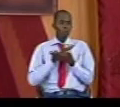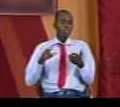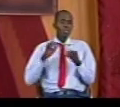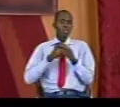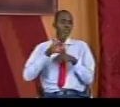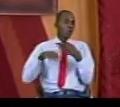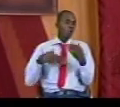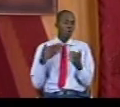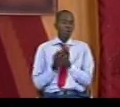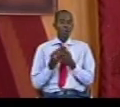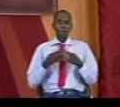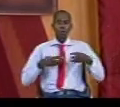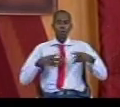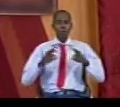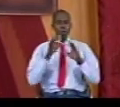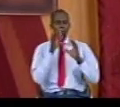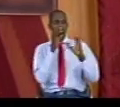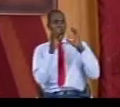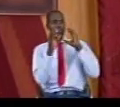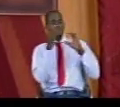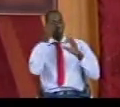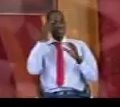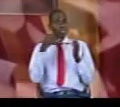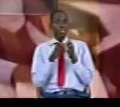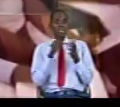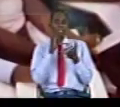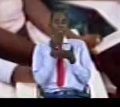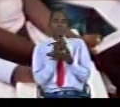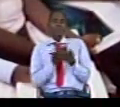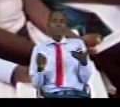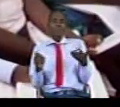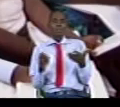conversation, because it is written, tell me,